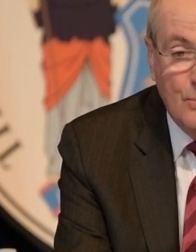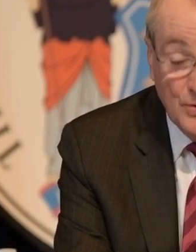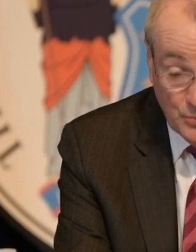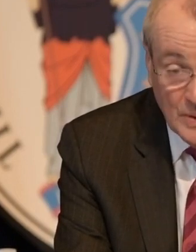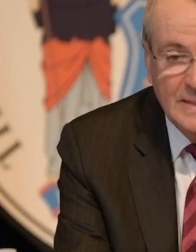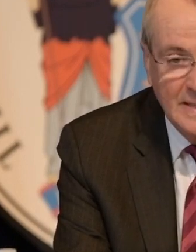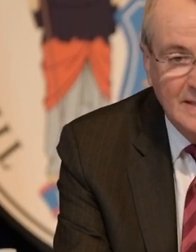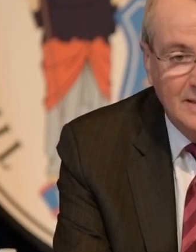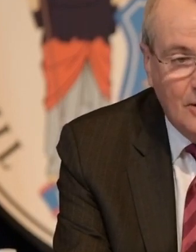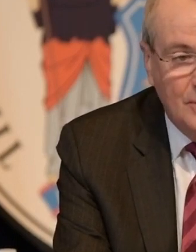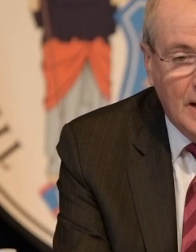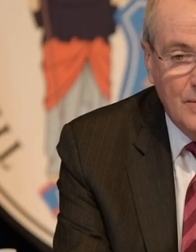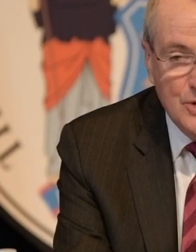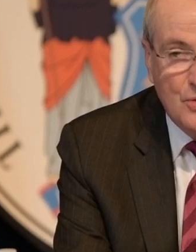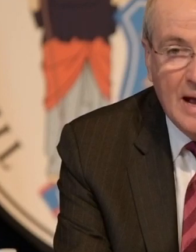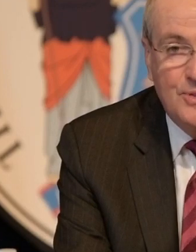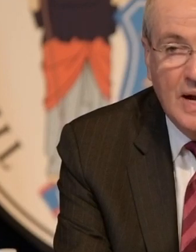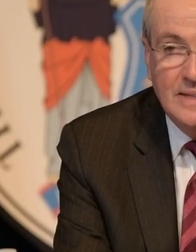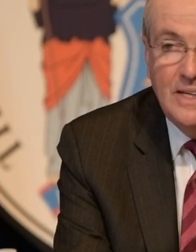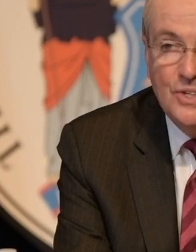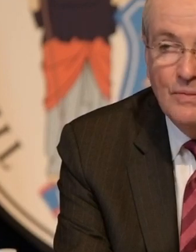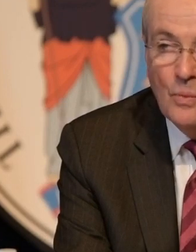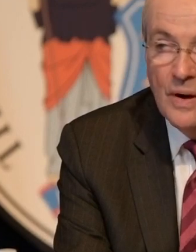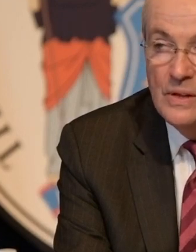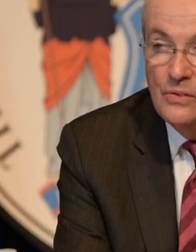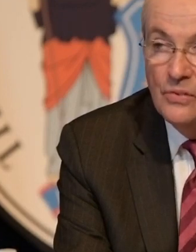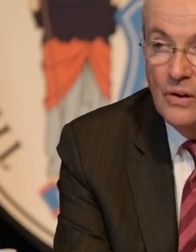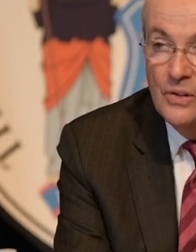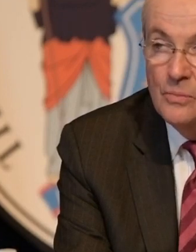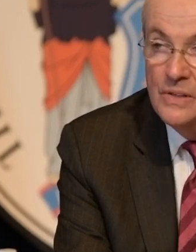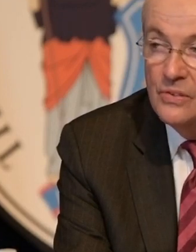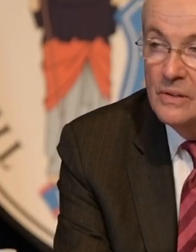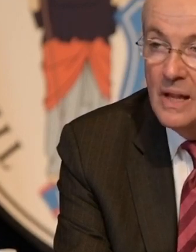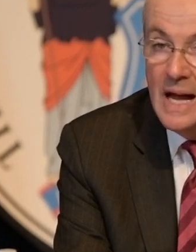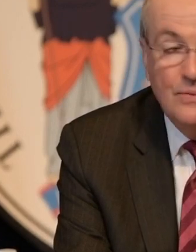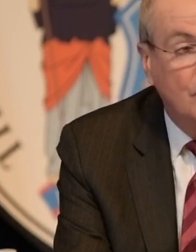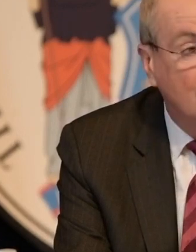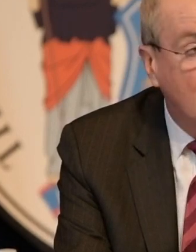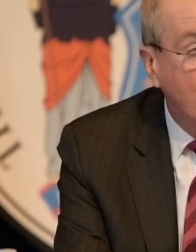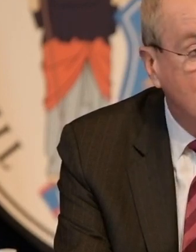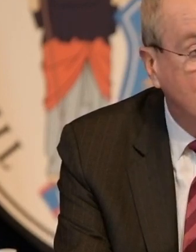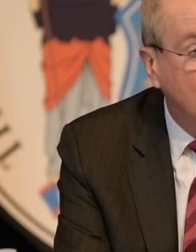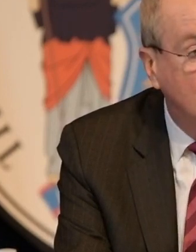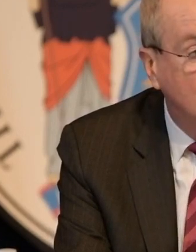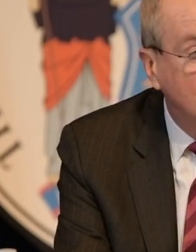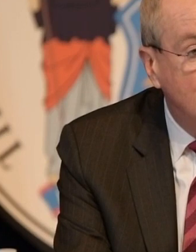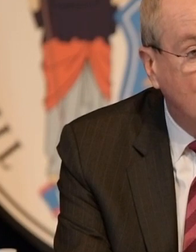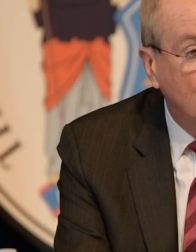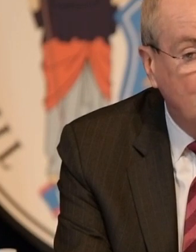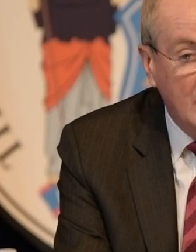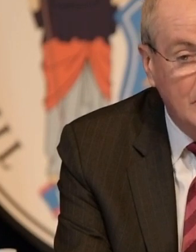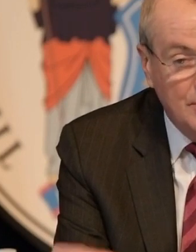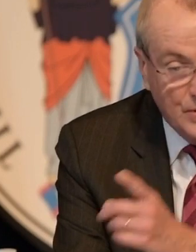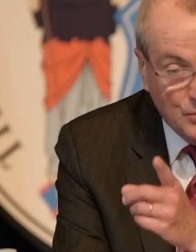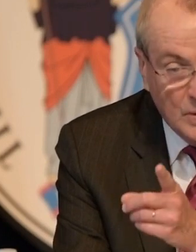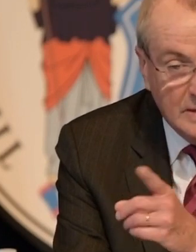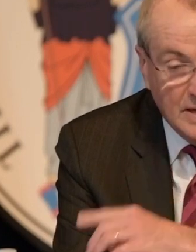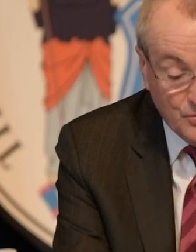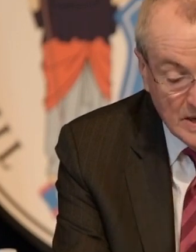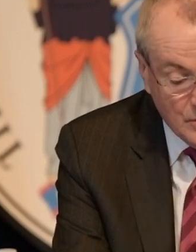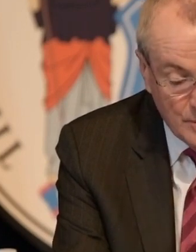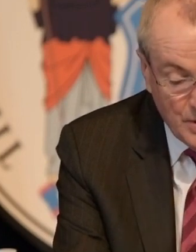Ray. This one, none of these are abstract. Each and every one of these are humans and lives of our precious New Jersey family, but this